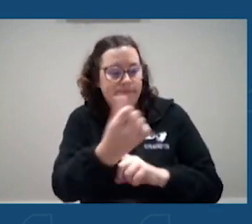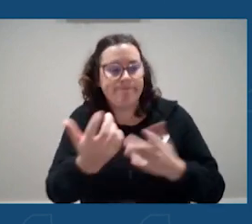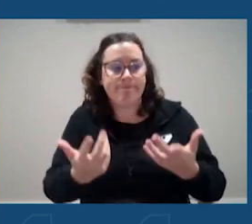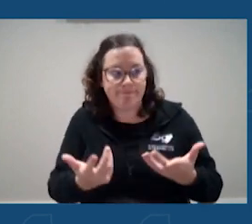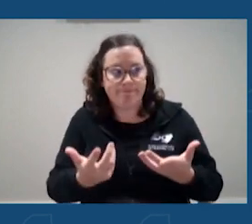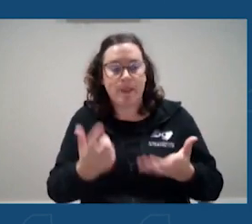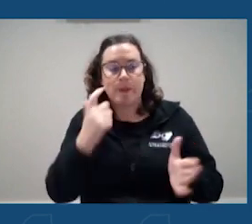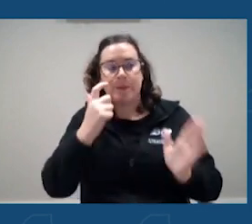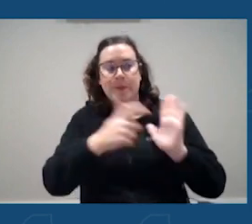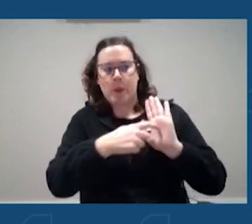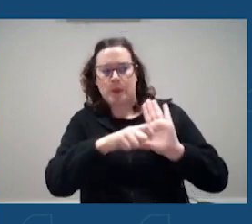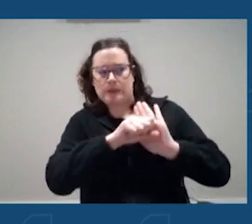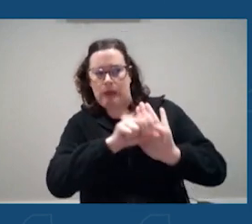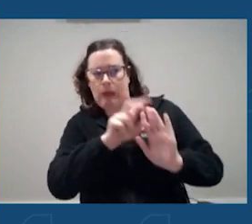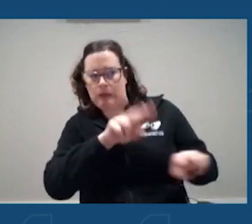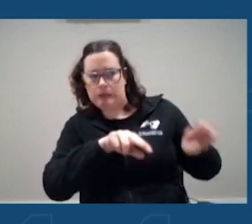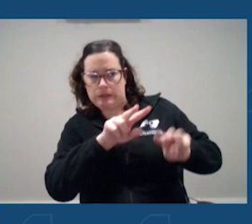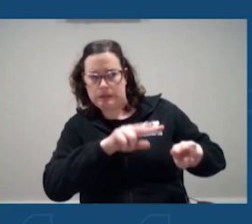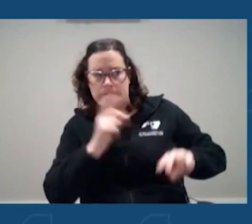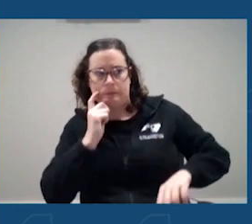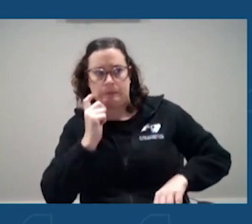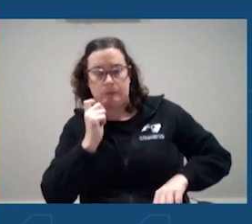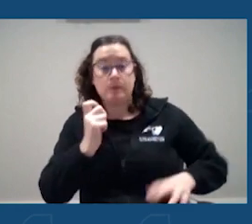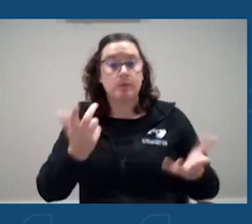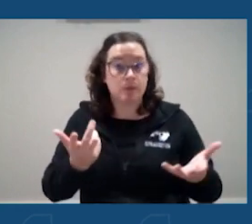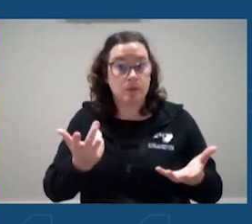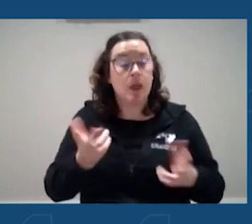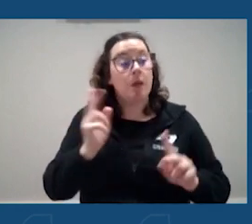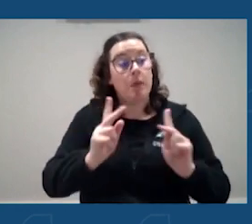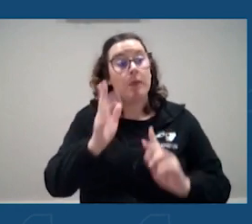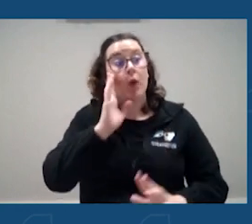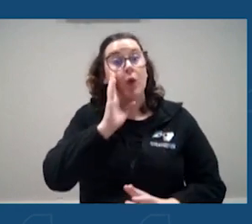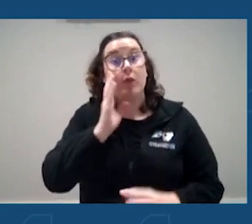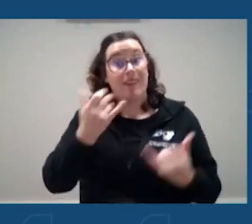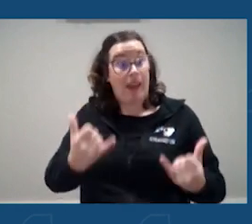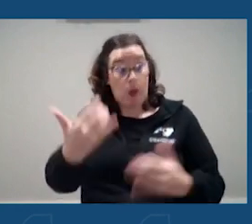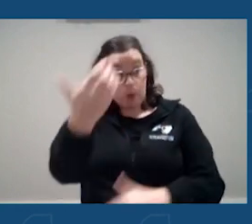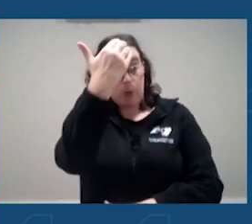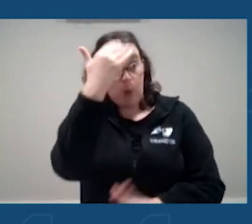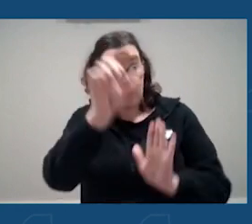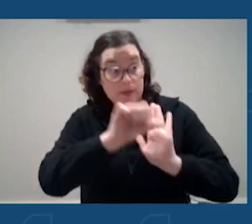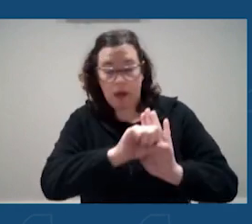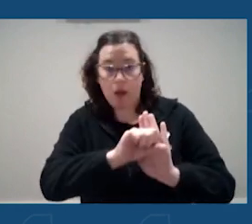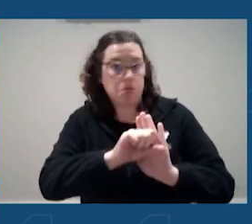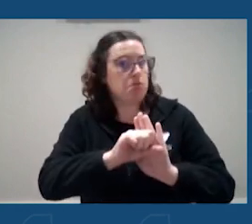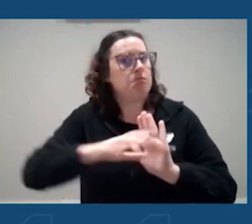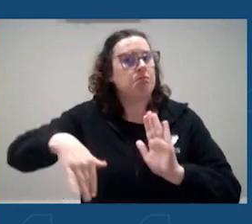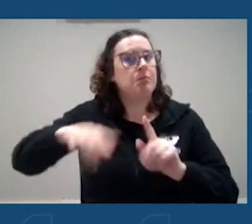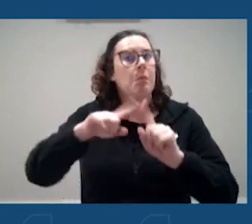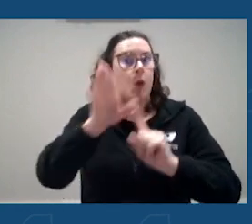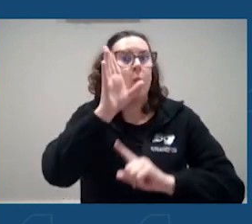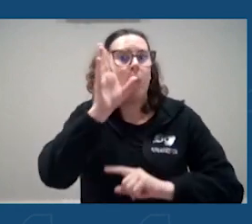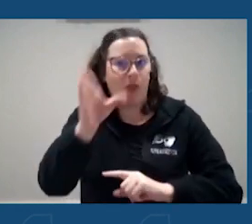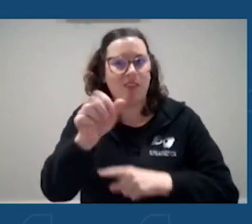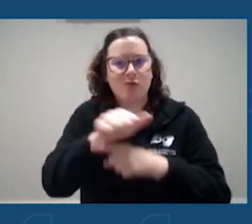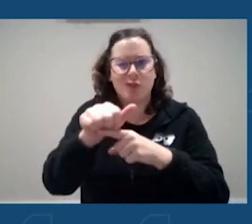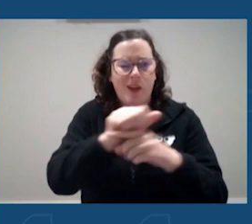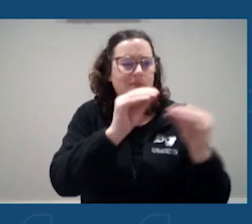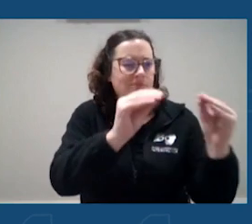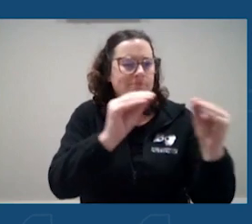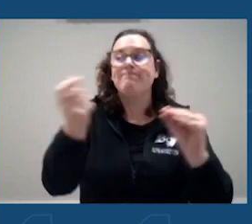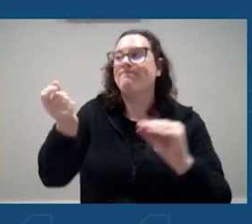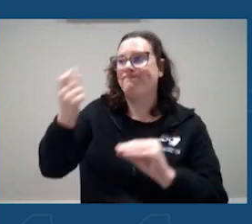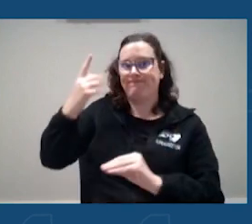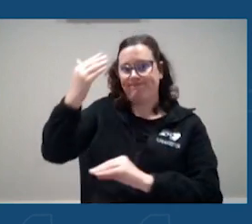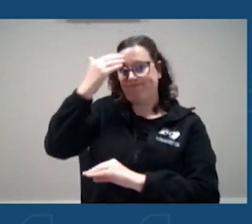signs are. I'm not going to assume everybody knows the signs, but they will when we're done with our training. So that's an important part of what we're doing. And again, as I mentioned, now we're going to